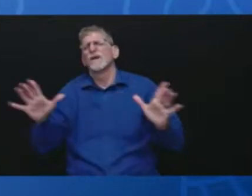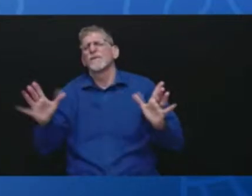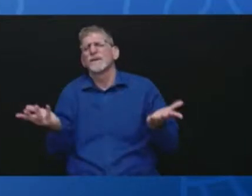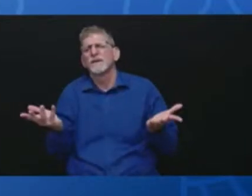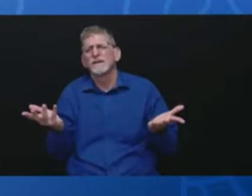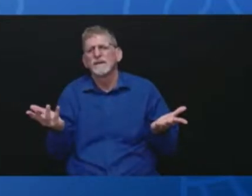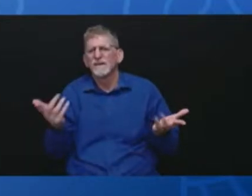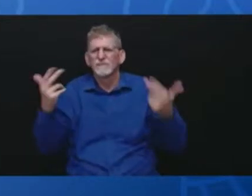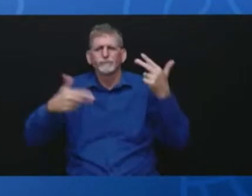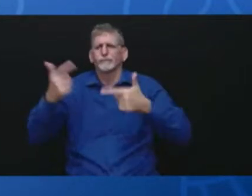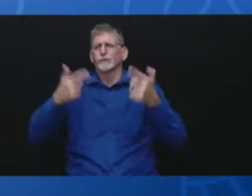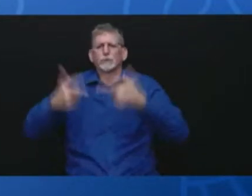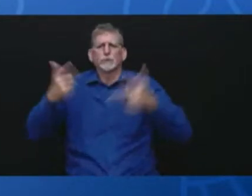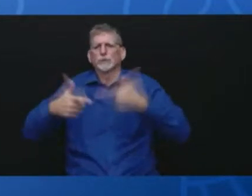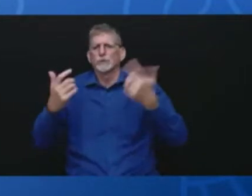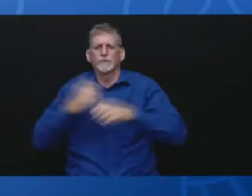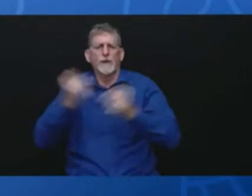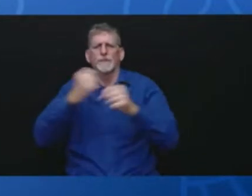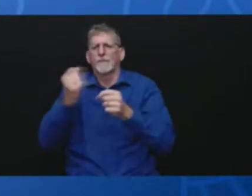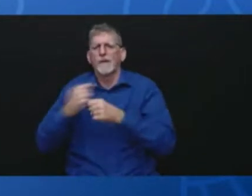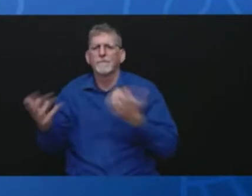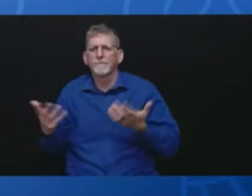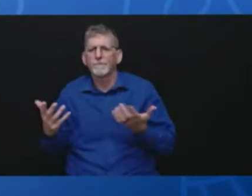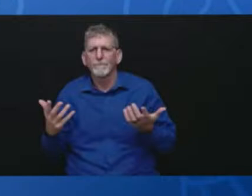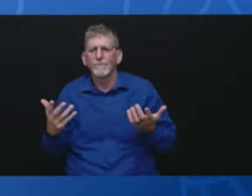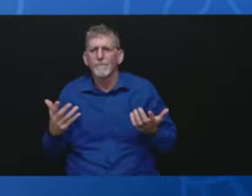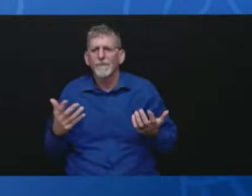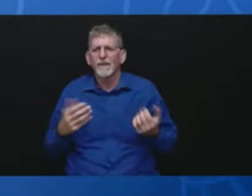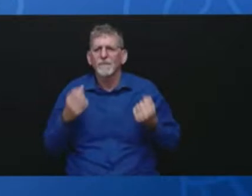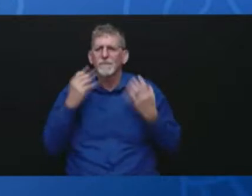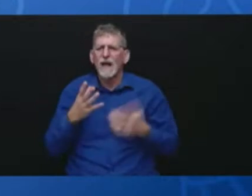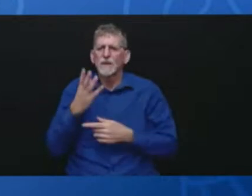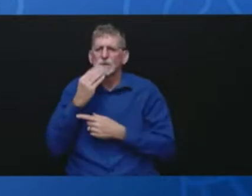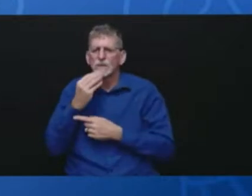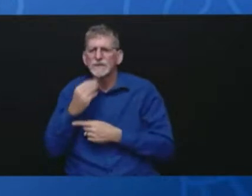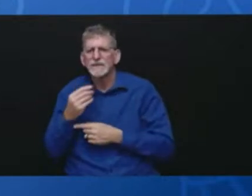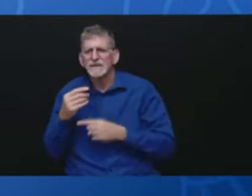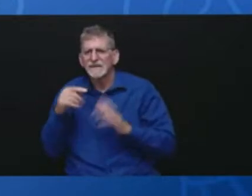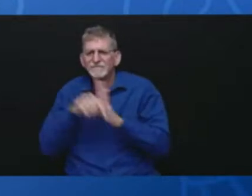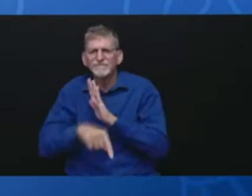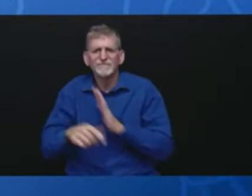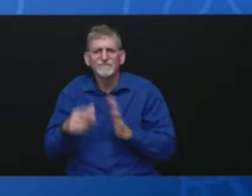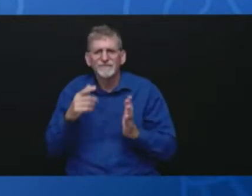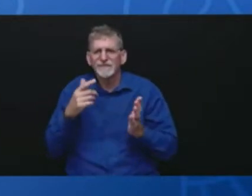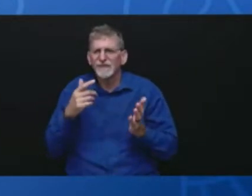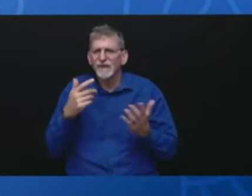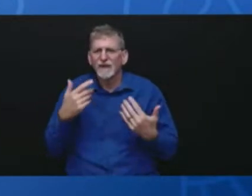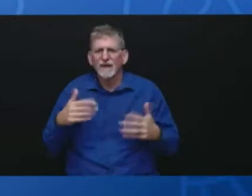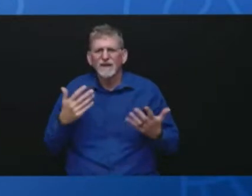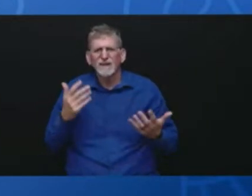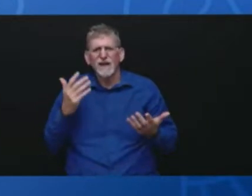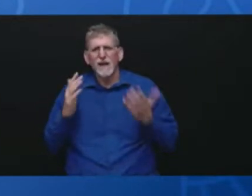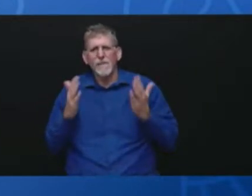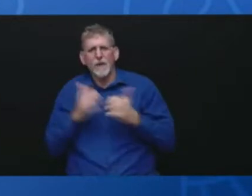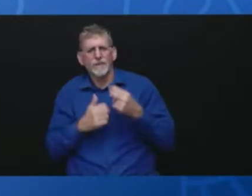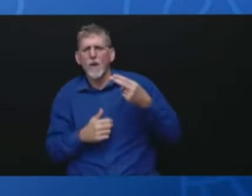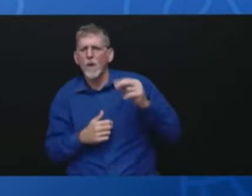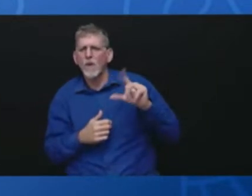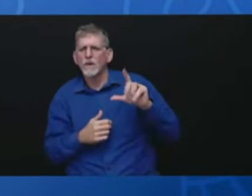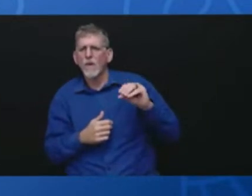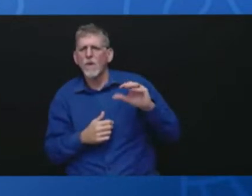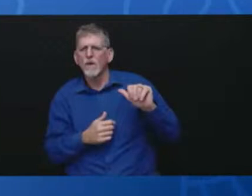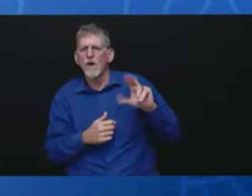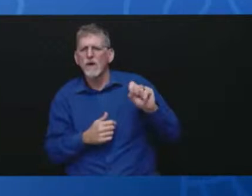killed in a single framework than during the Holocaust. And we also, I can tell you, we stand